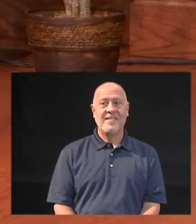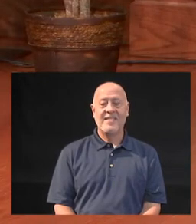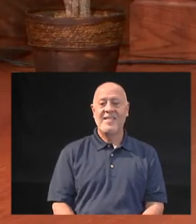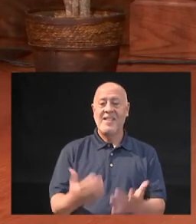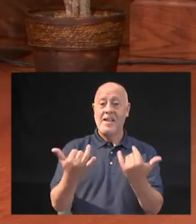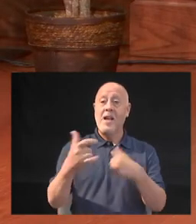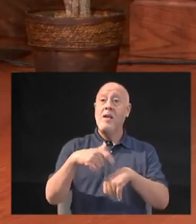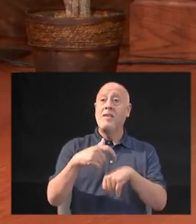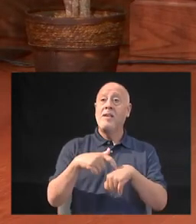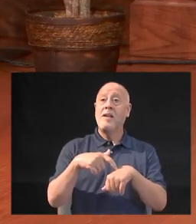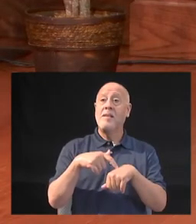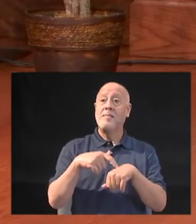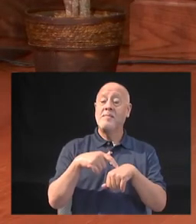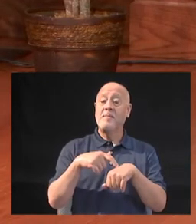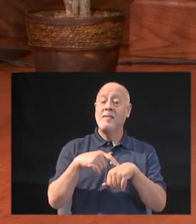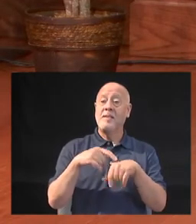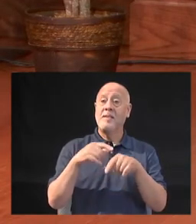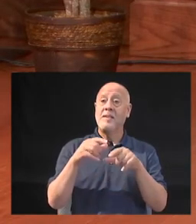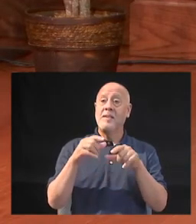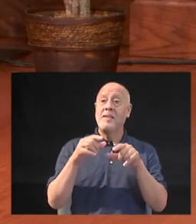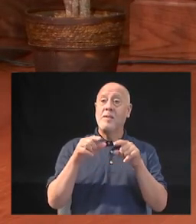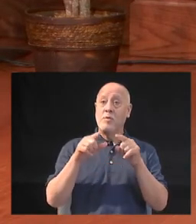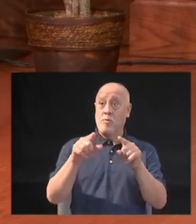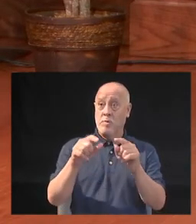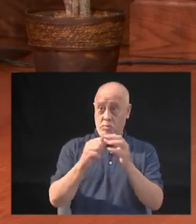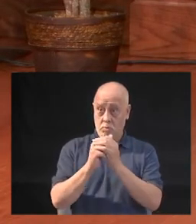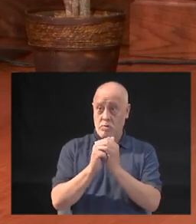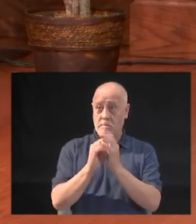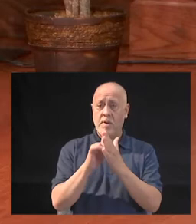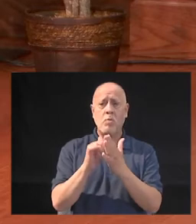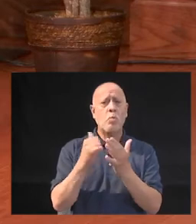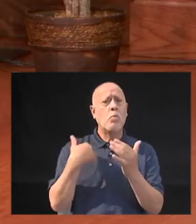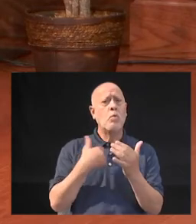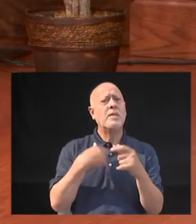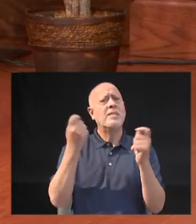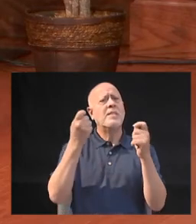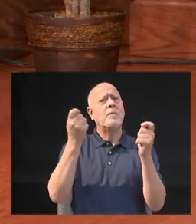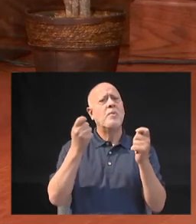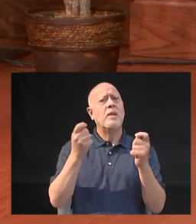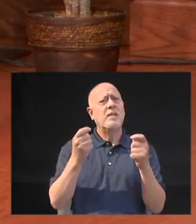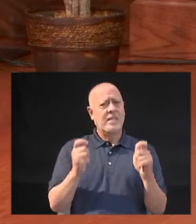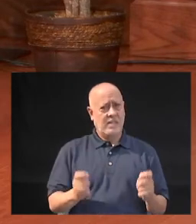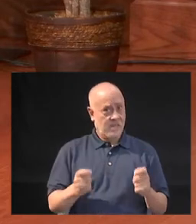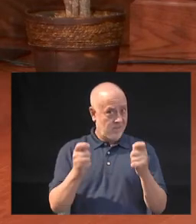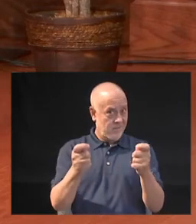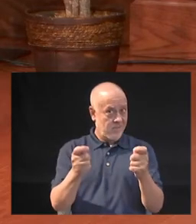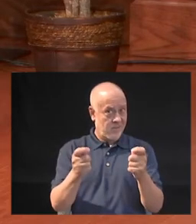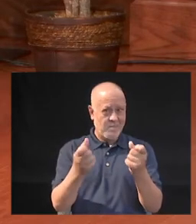Now's the time in our service when we celebrate generosity, and there are many ways to give to Floris United Methodist Church.